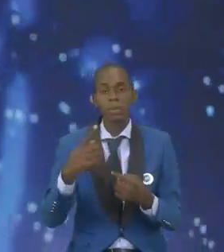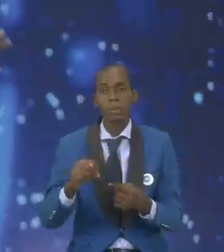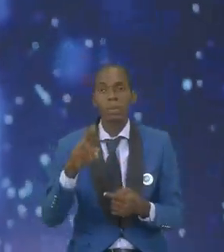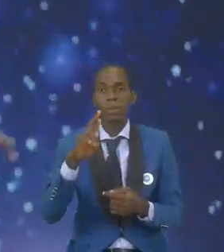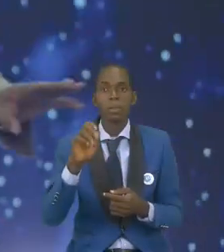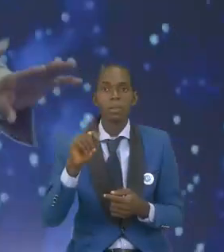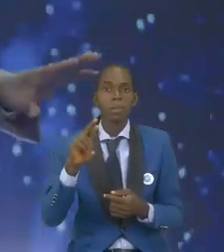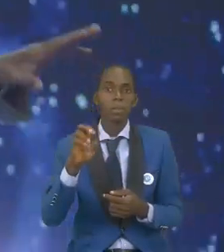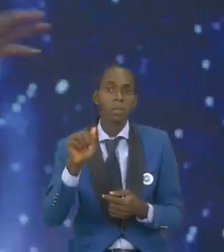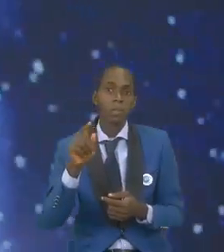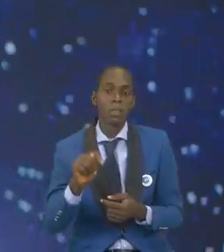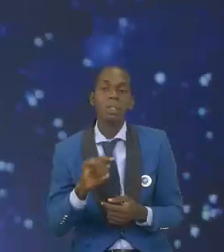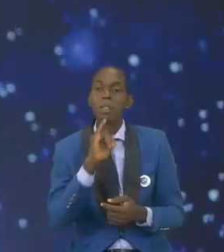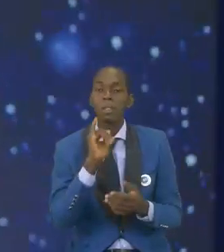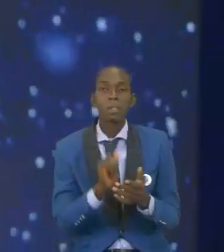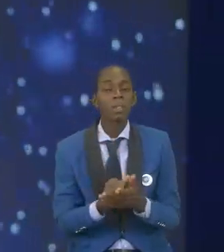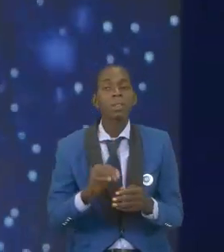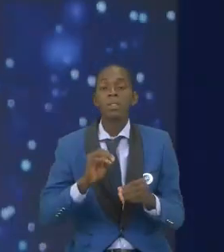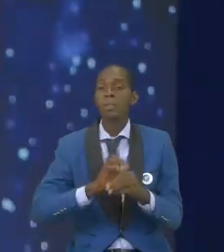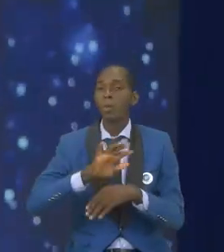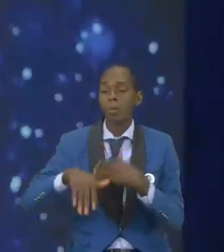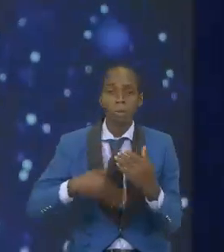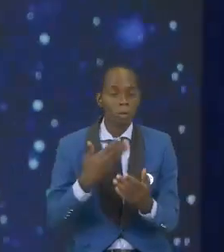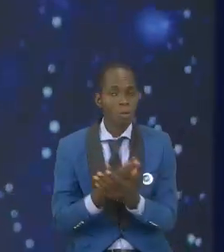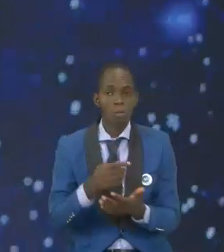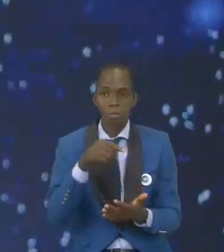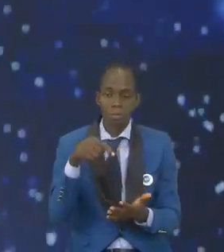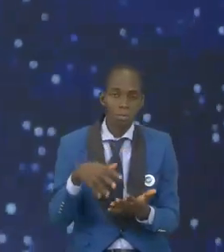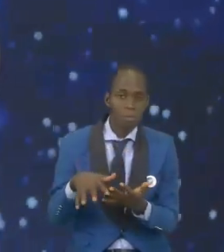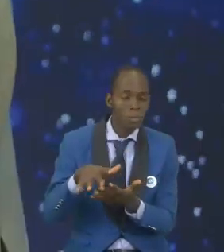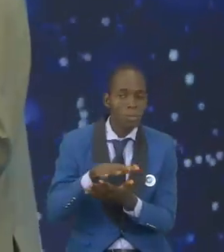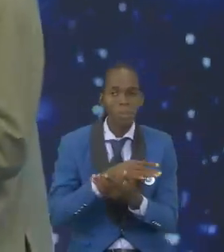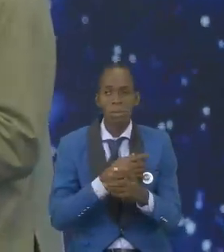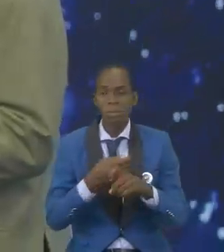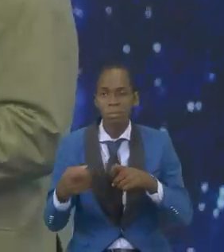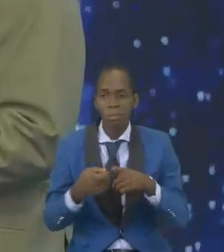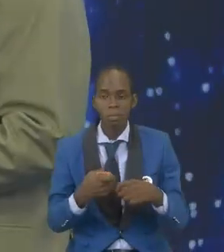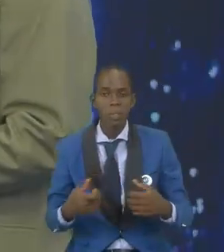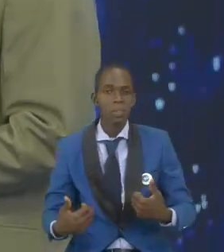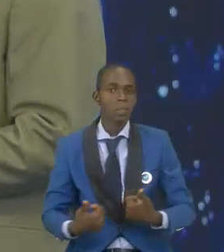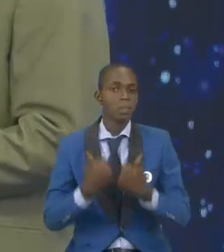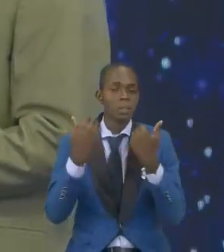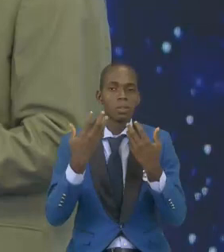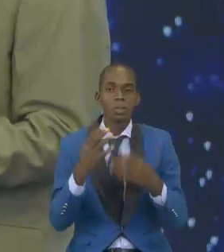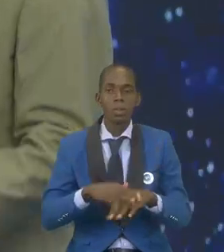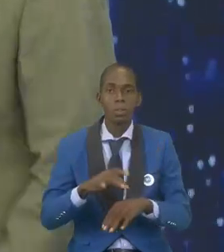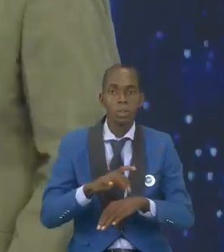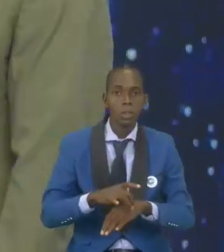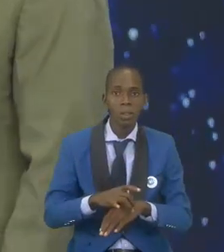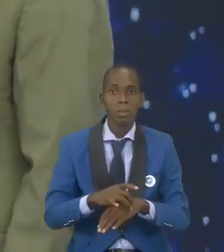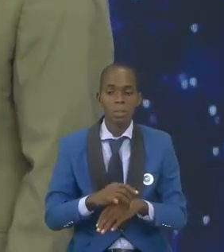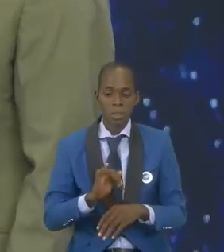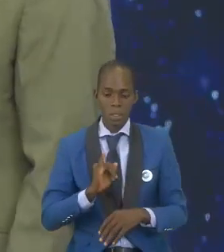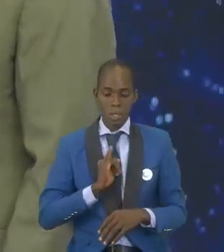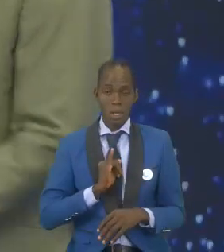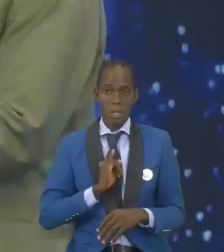in spite of the challenges on earth, I will still advance in my knowledge of